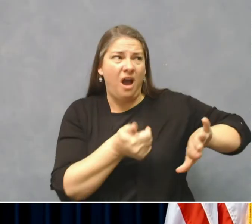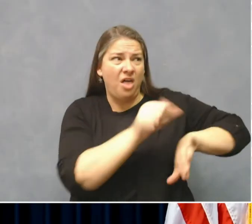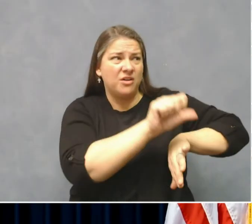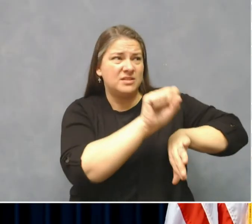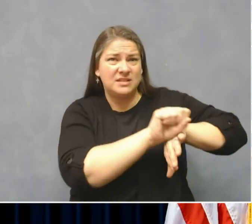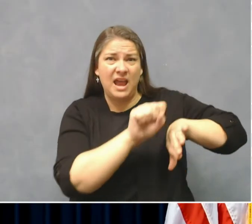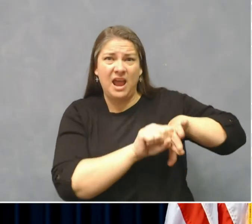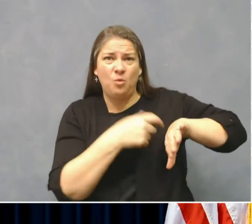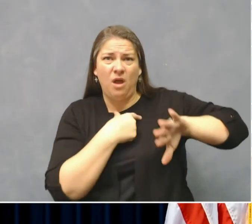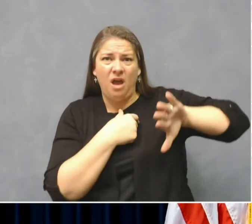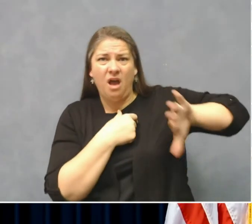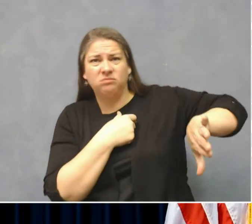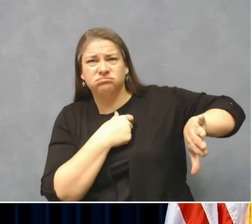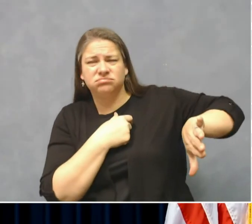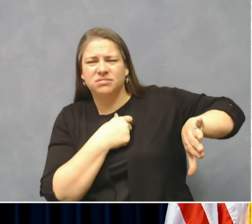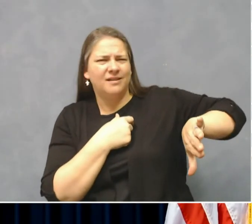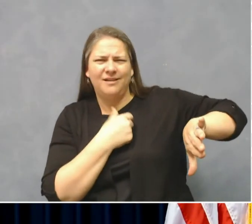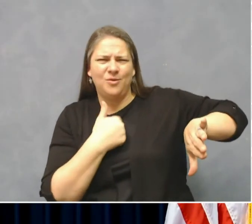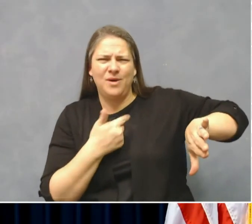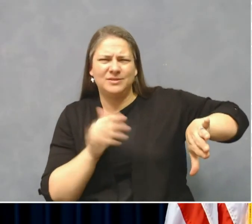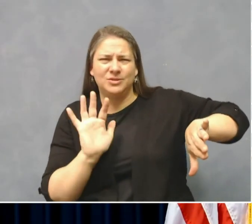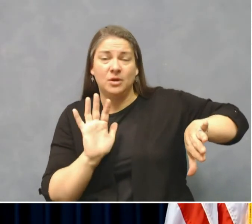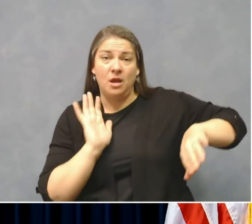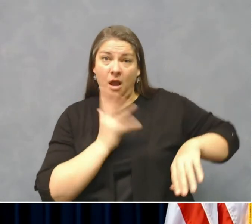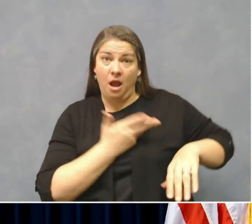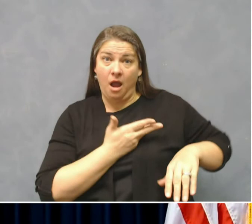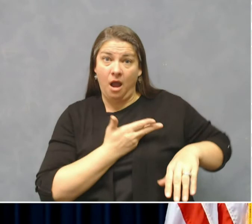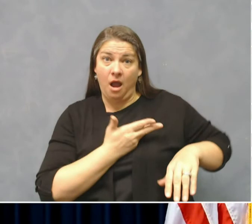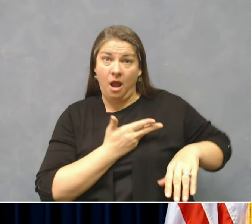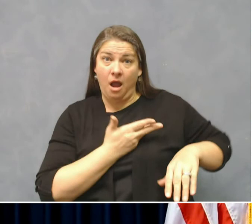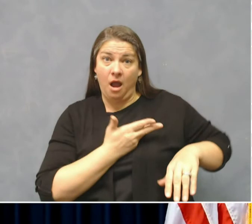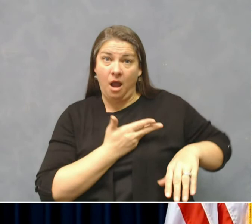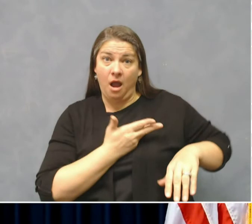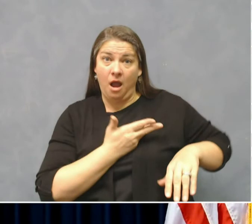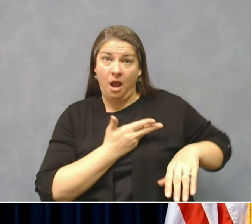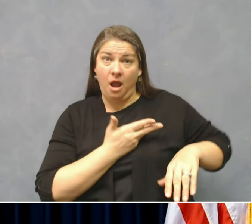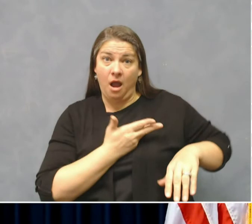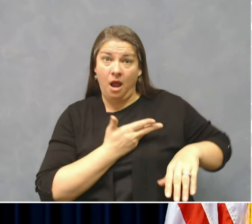in our hospital capacity, yes, but you don't turn somebody away.